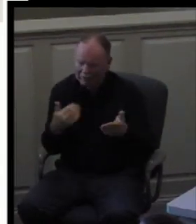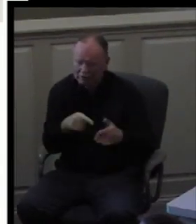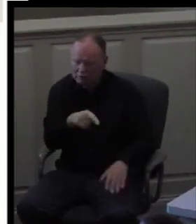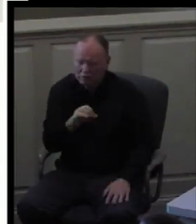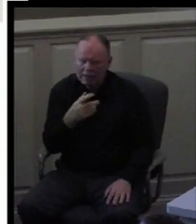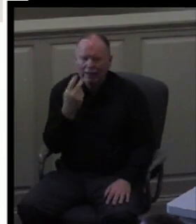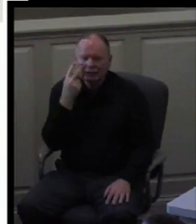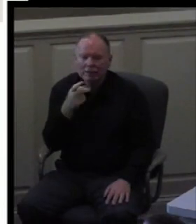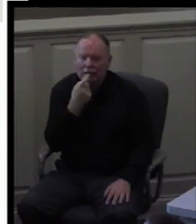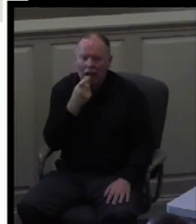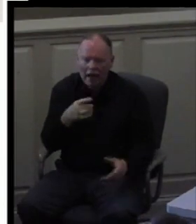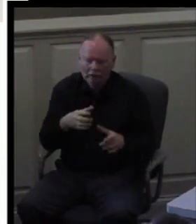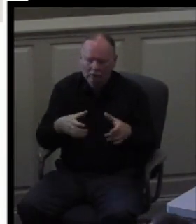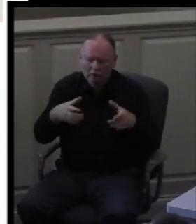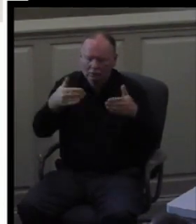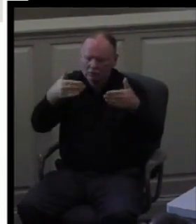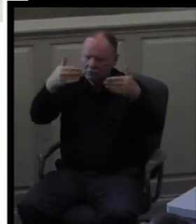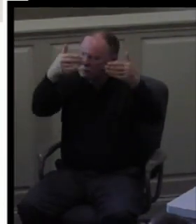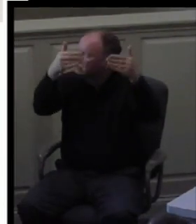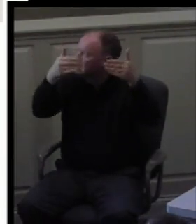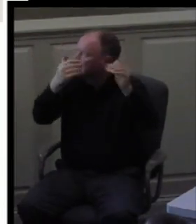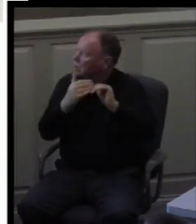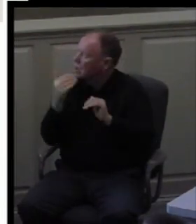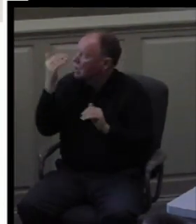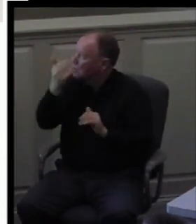glass up above the